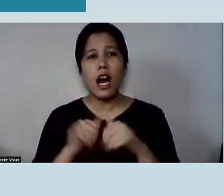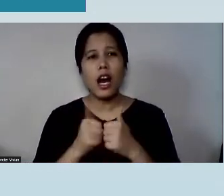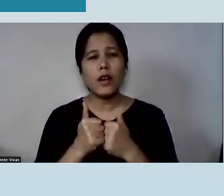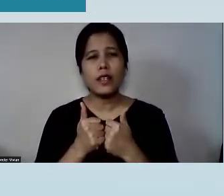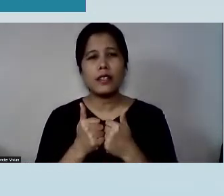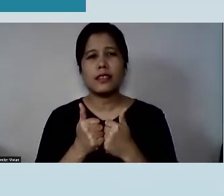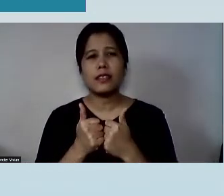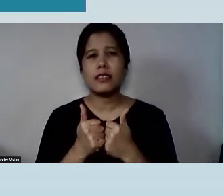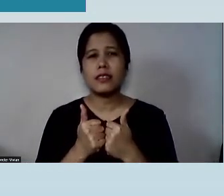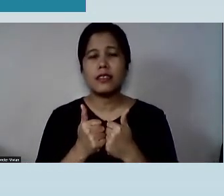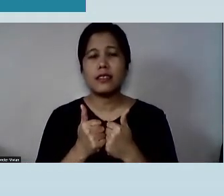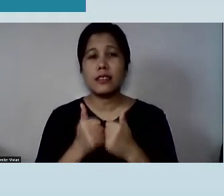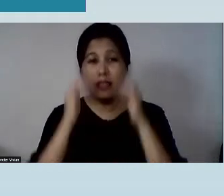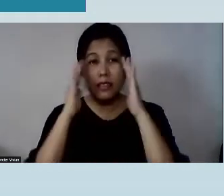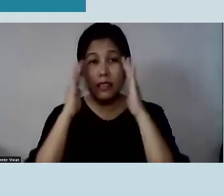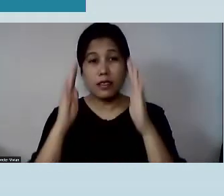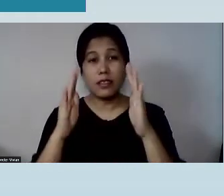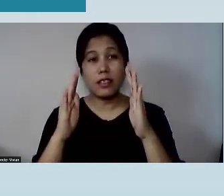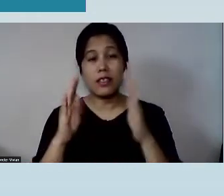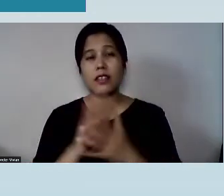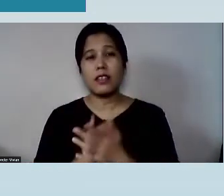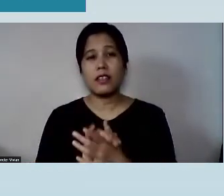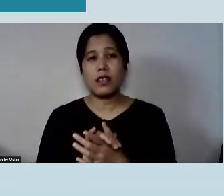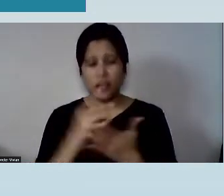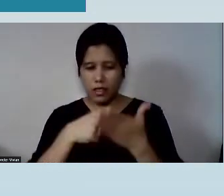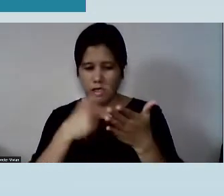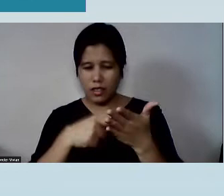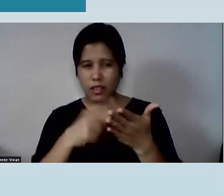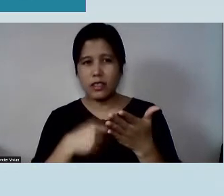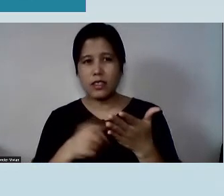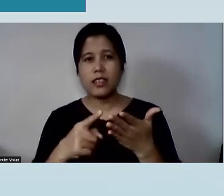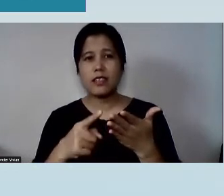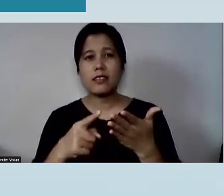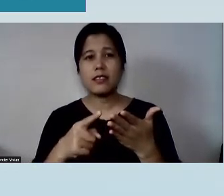treat a child with ADHD? Next slide.